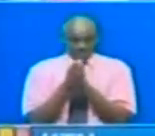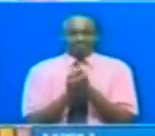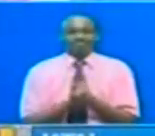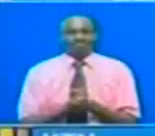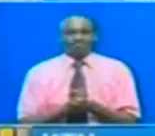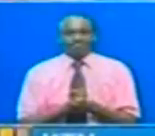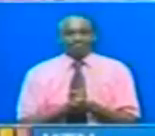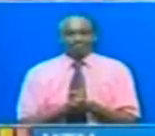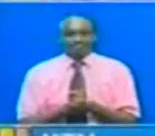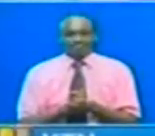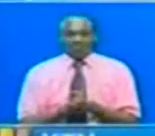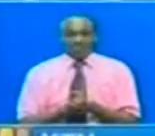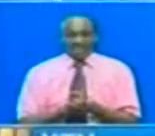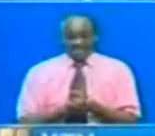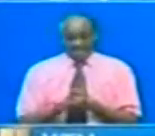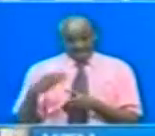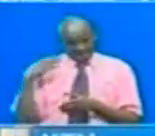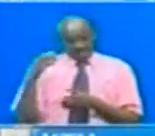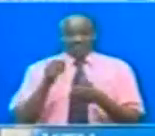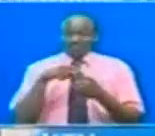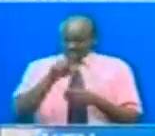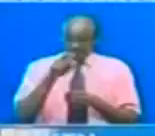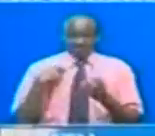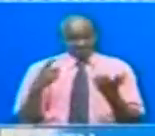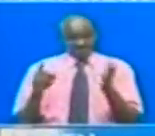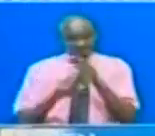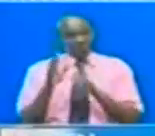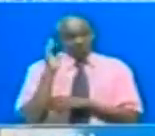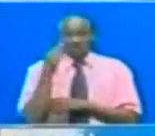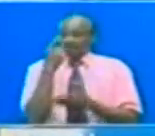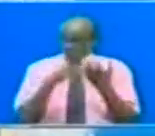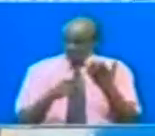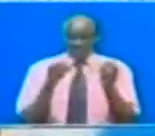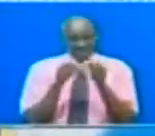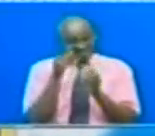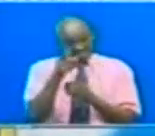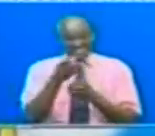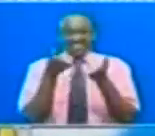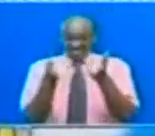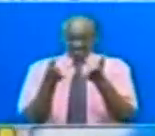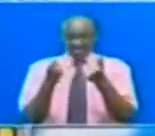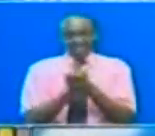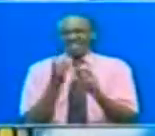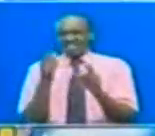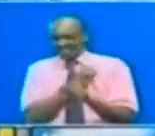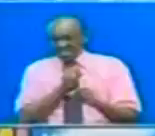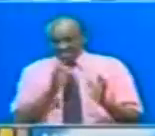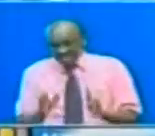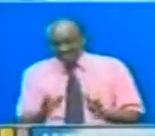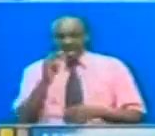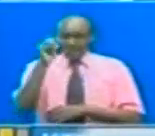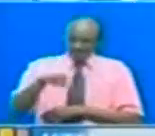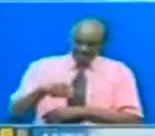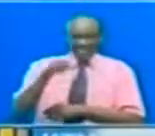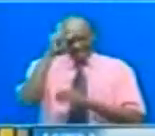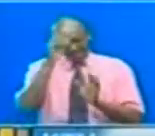Kenya. Interior Cabinet Secretary Joseph Nkaissery convened the meeting that brought together senators, members of the National Assembly and governors